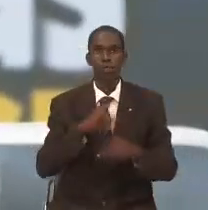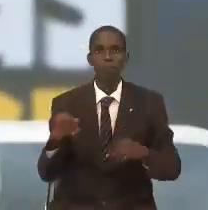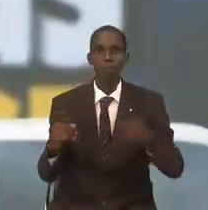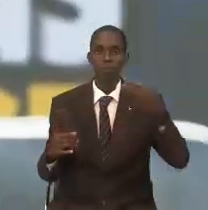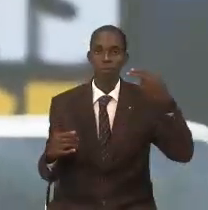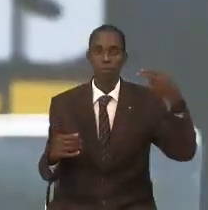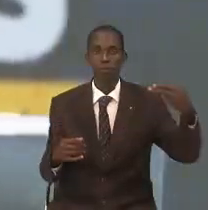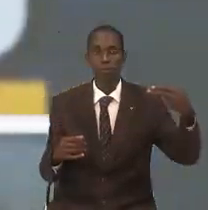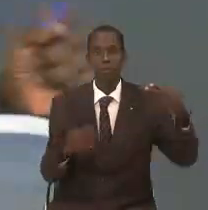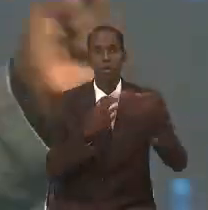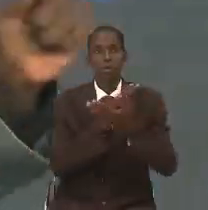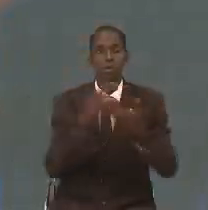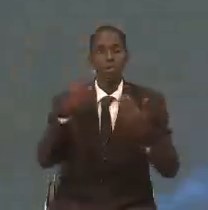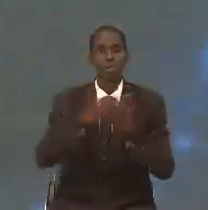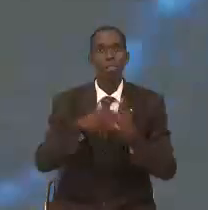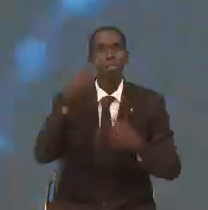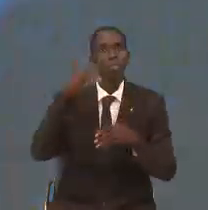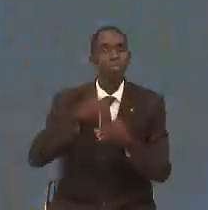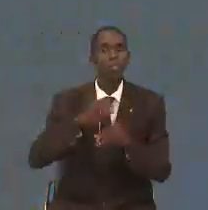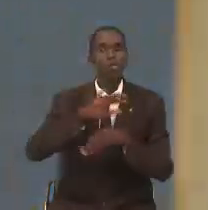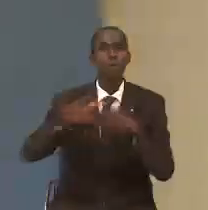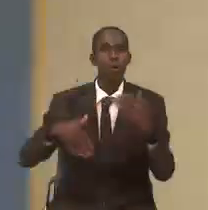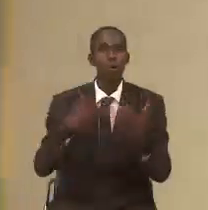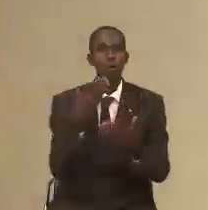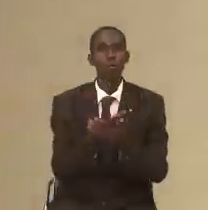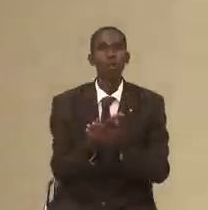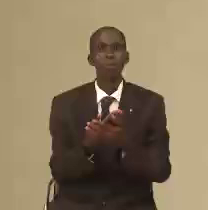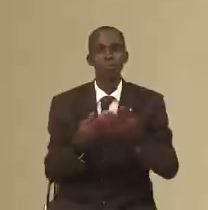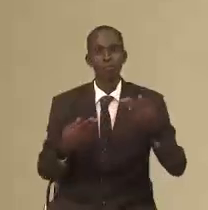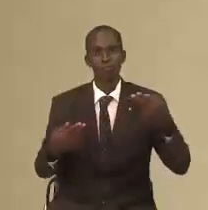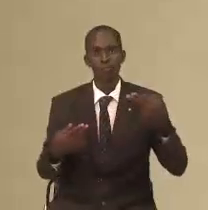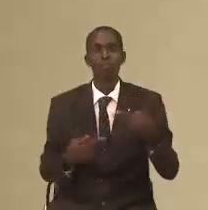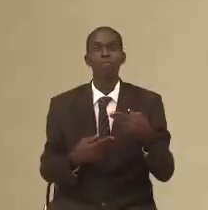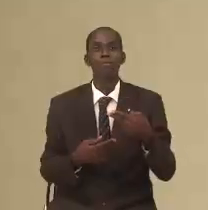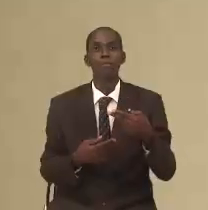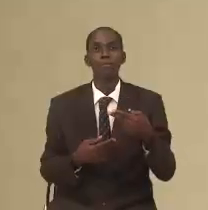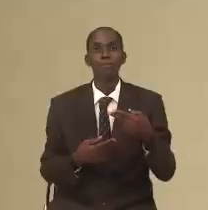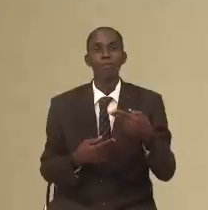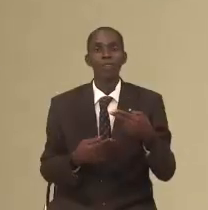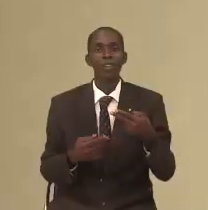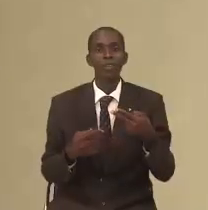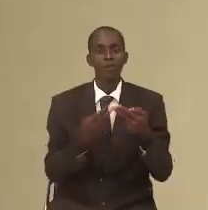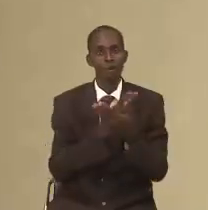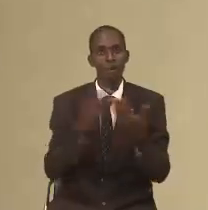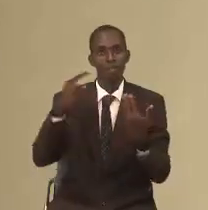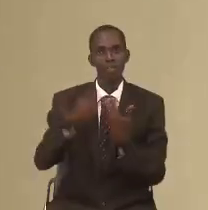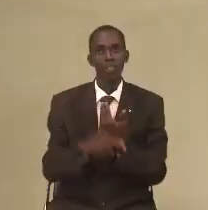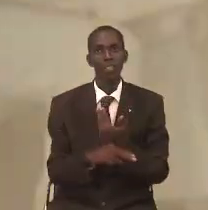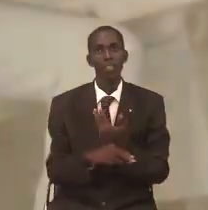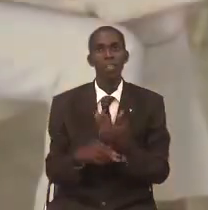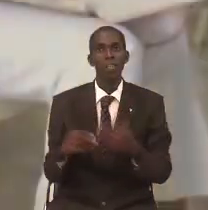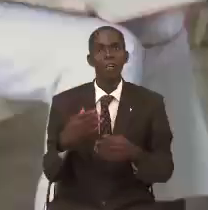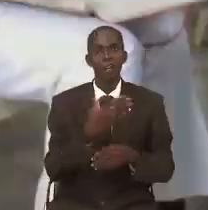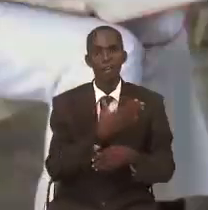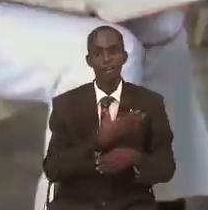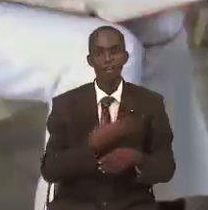second coming. Holiness in order to be ready and prepared and not be missing